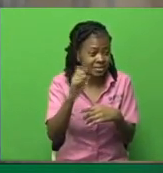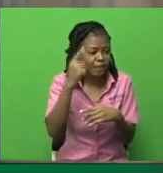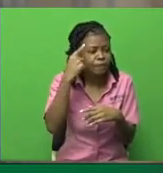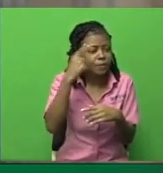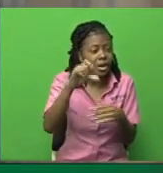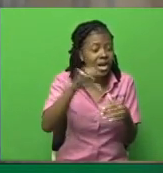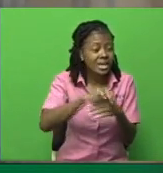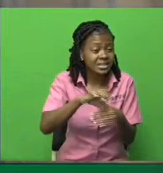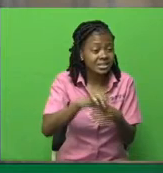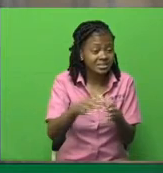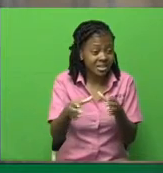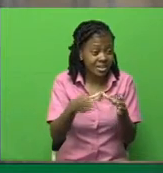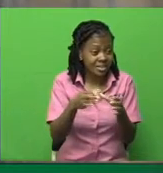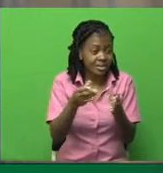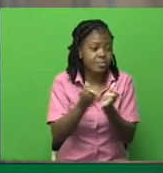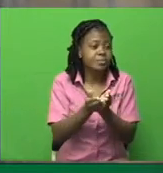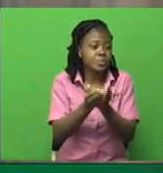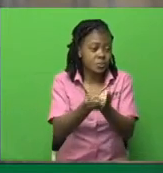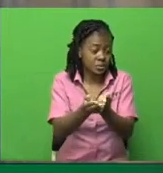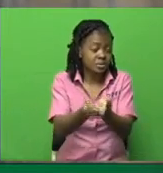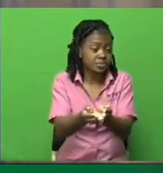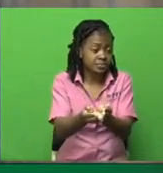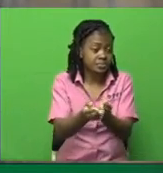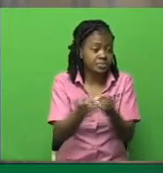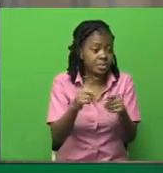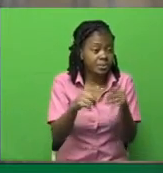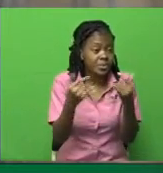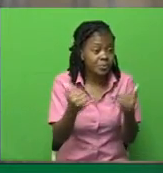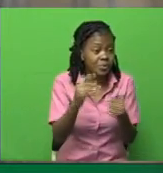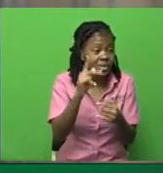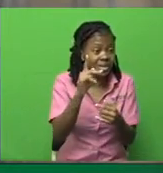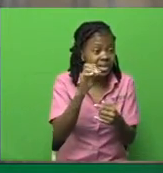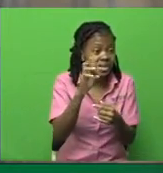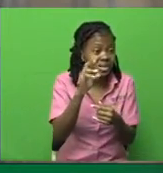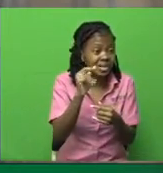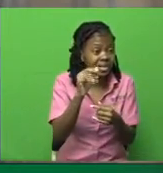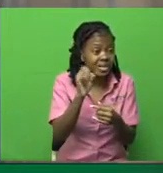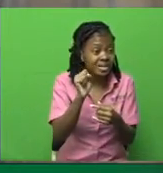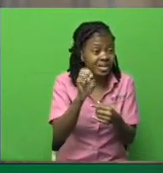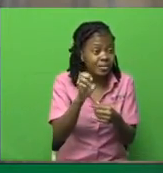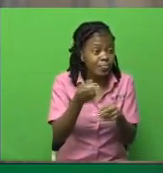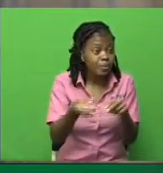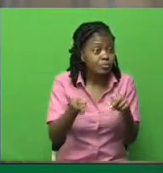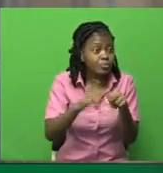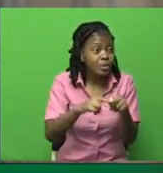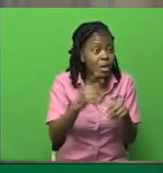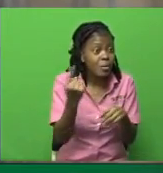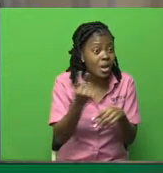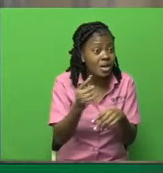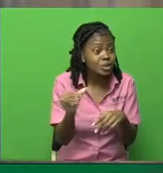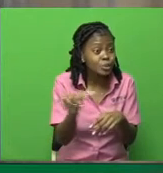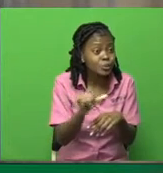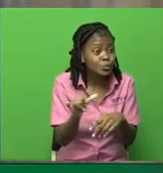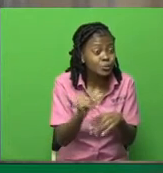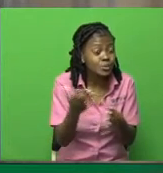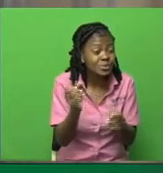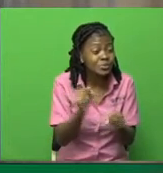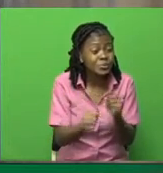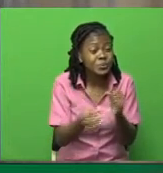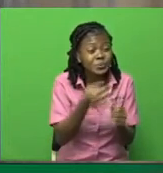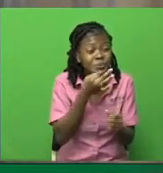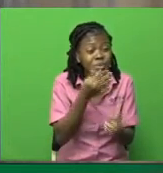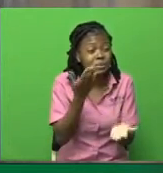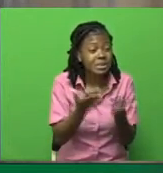currency also increasing by one dollar says they may soon be unable to go fishing he said